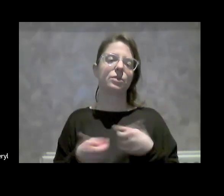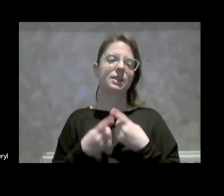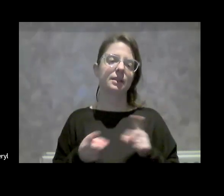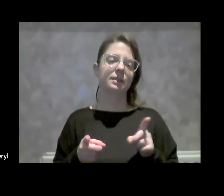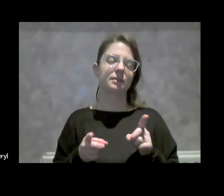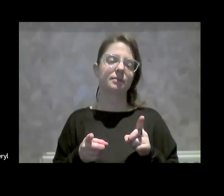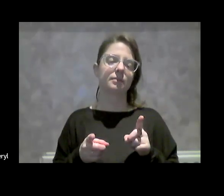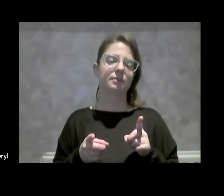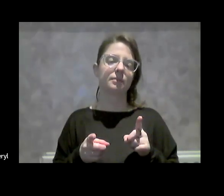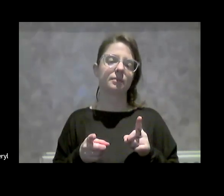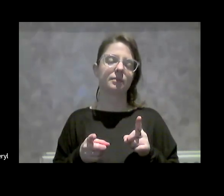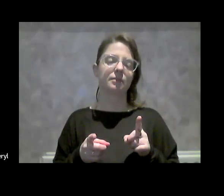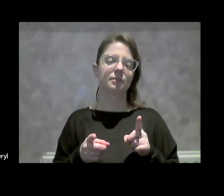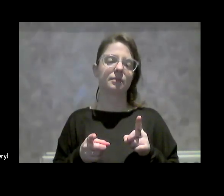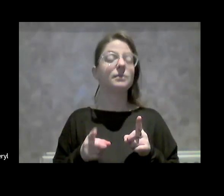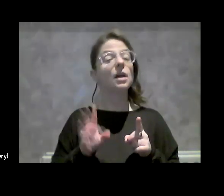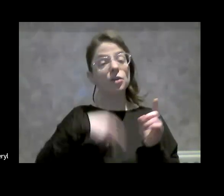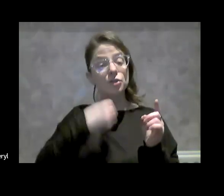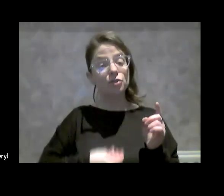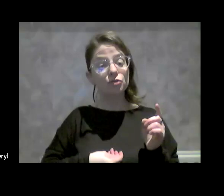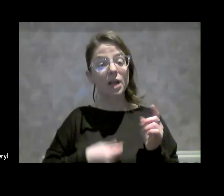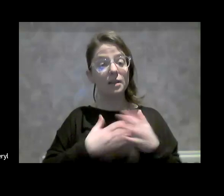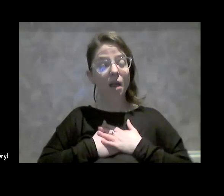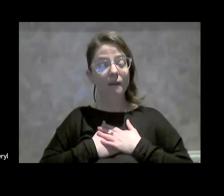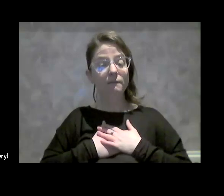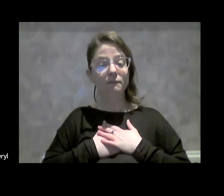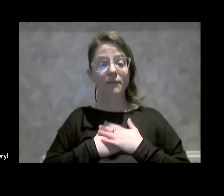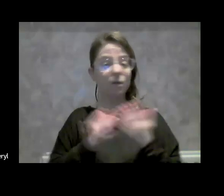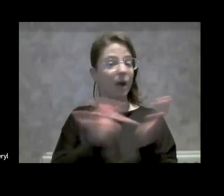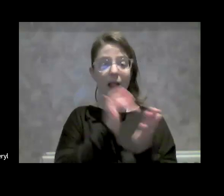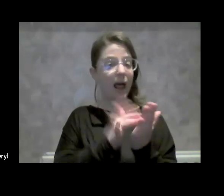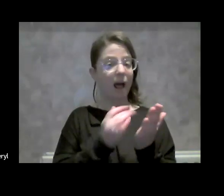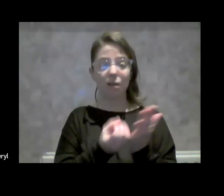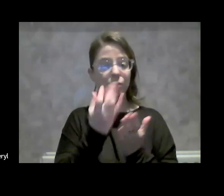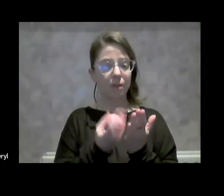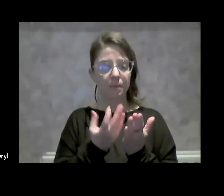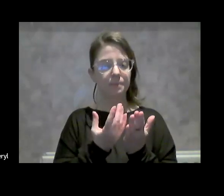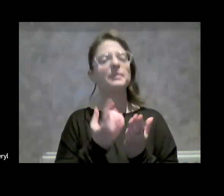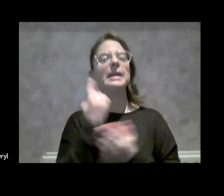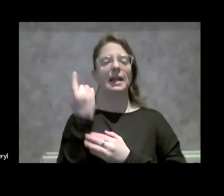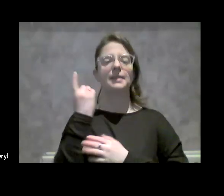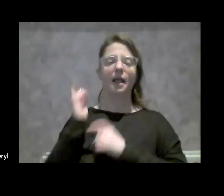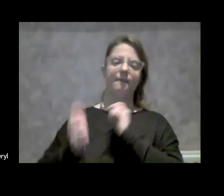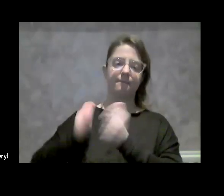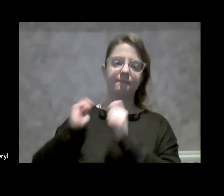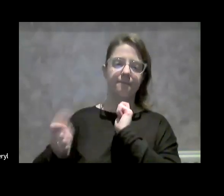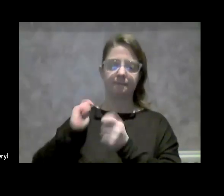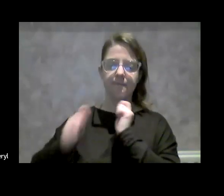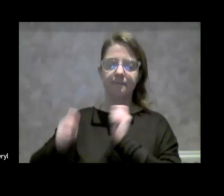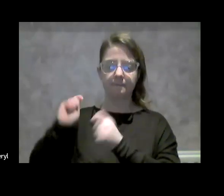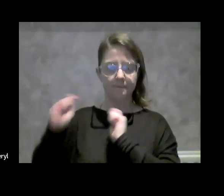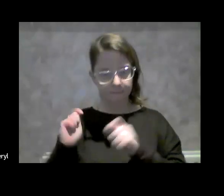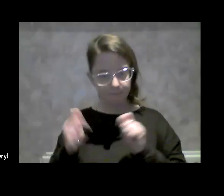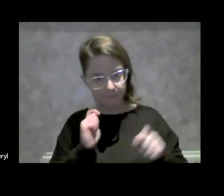Trans love has no algorithm. It beats its own drum to the sound of the dance floor. Abracadabra,